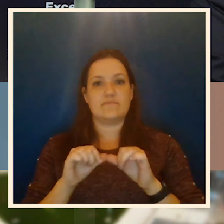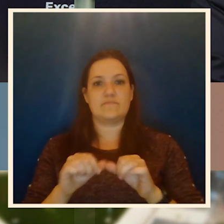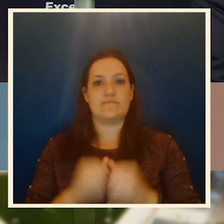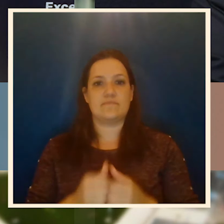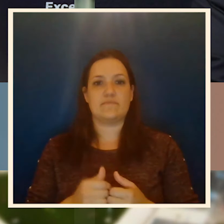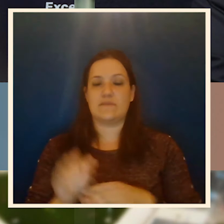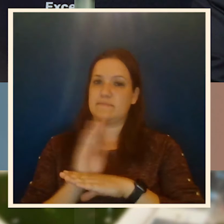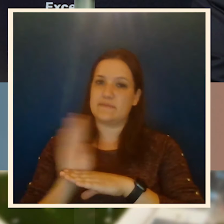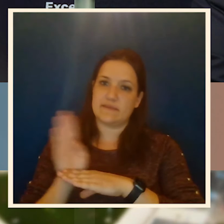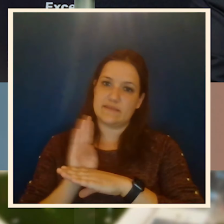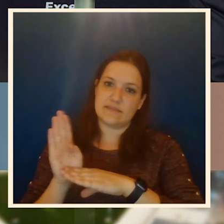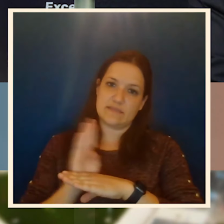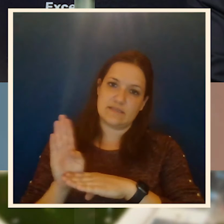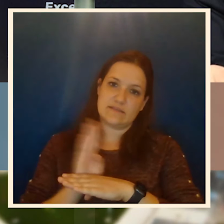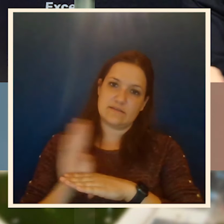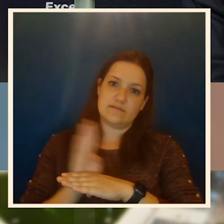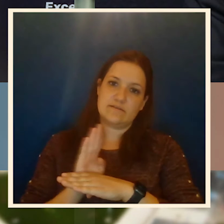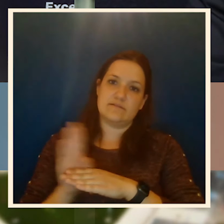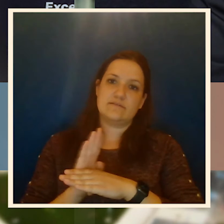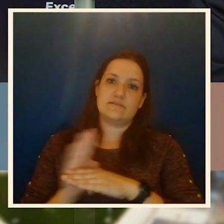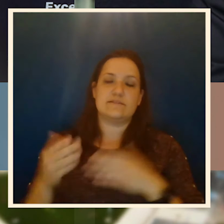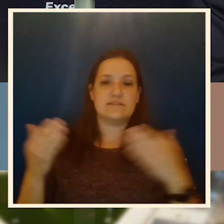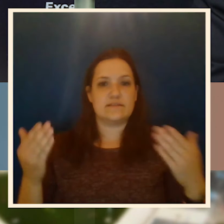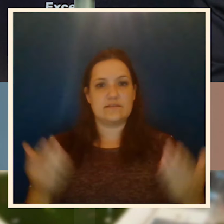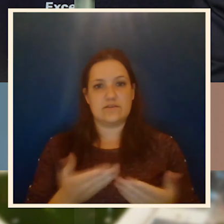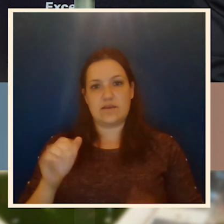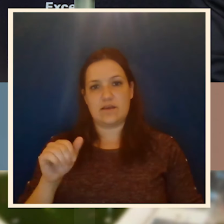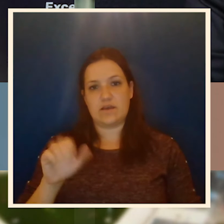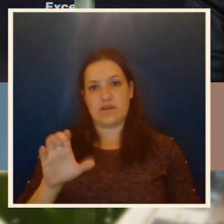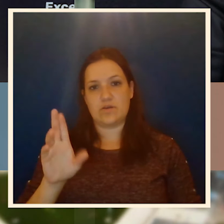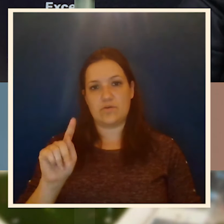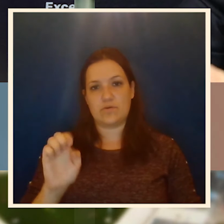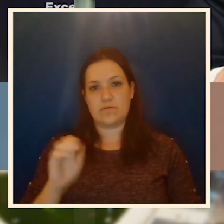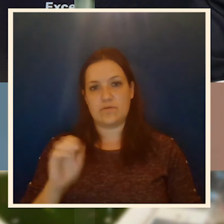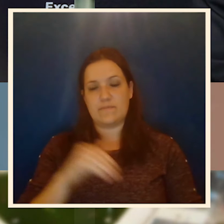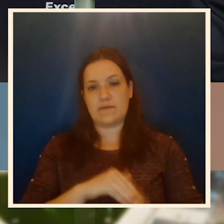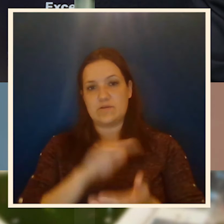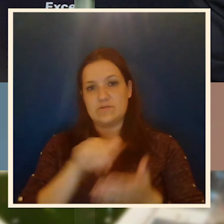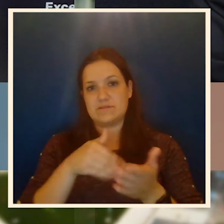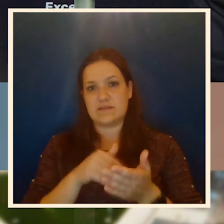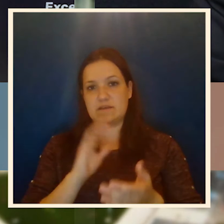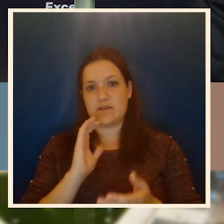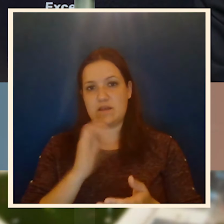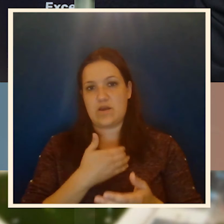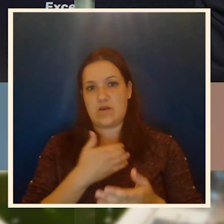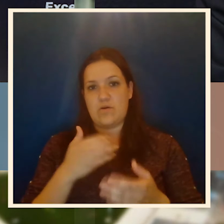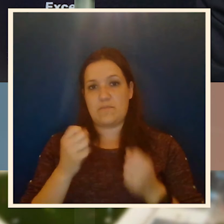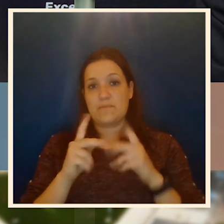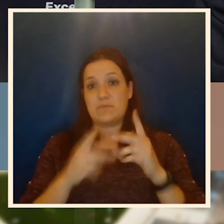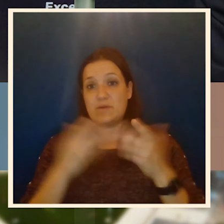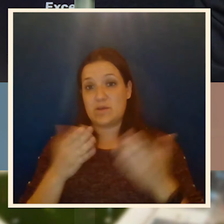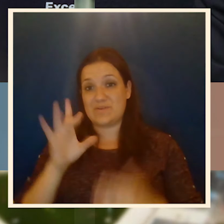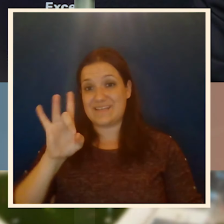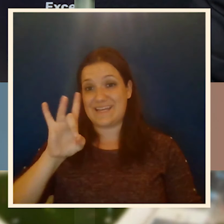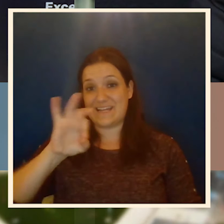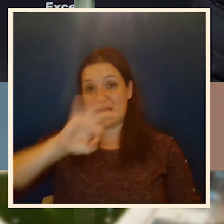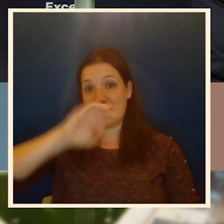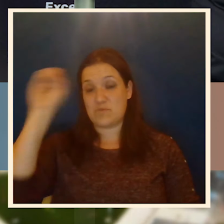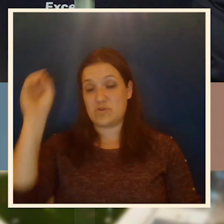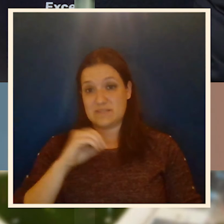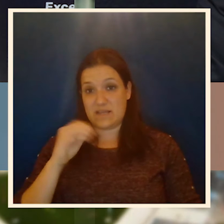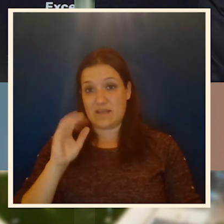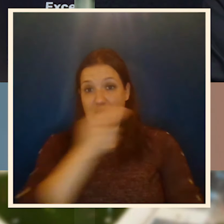Deborah alluded to, we continue to be incredibly busy here at the Acute Medical